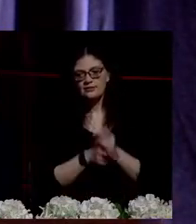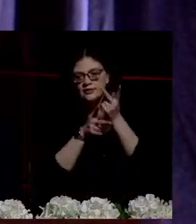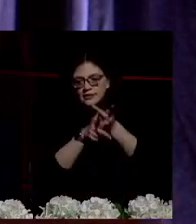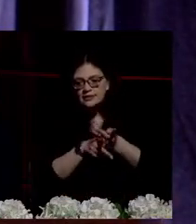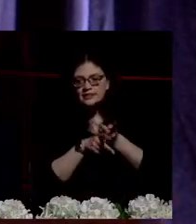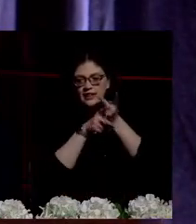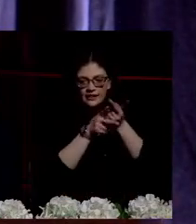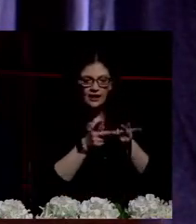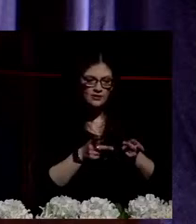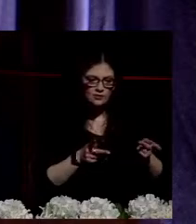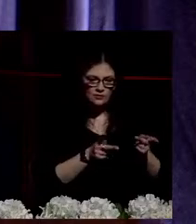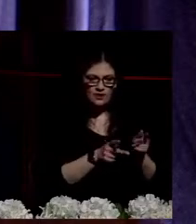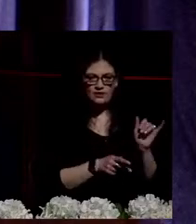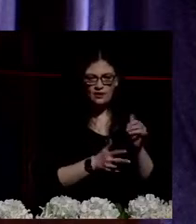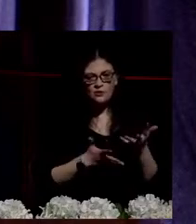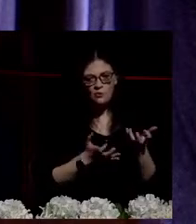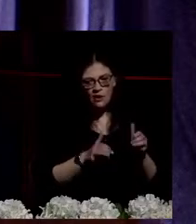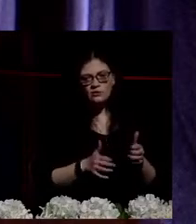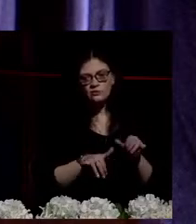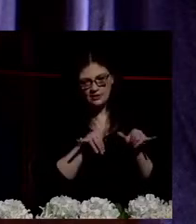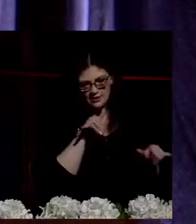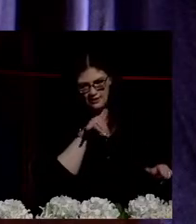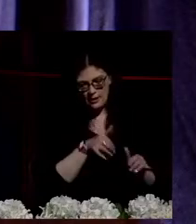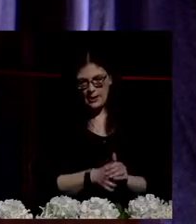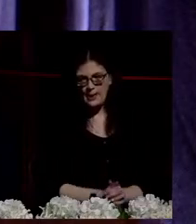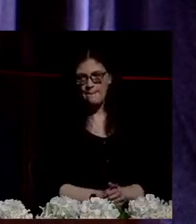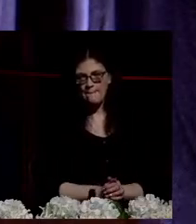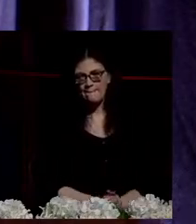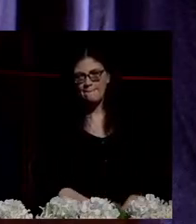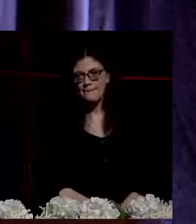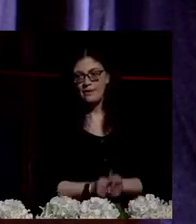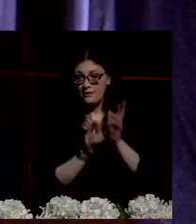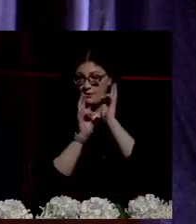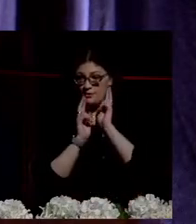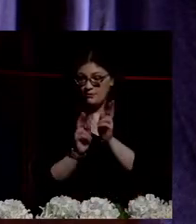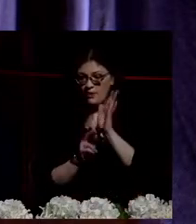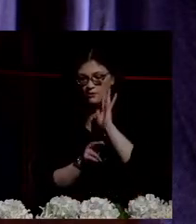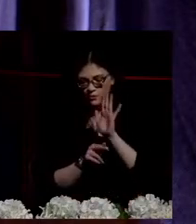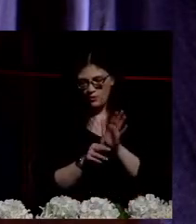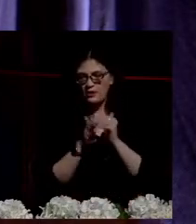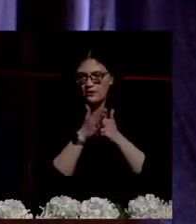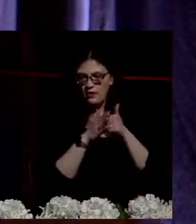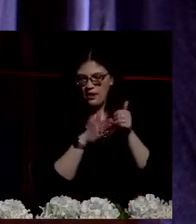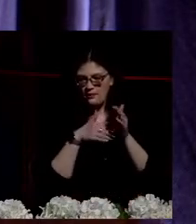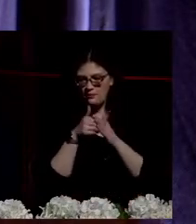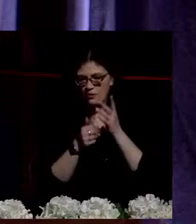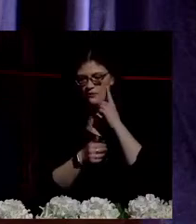live like you want to be there. Respect it, and it will be comfortable for you.